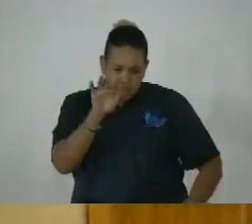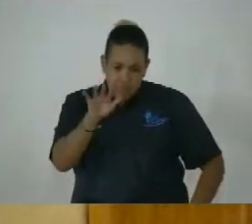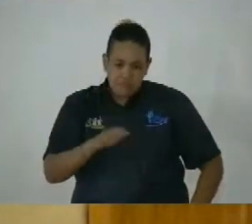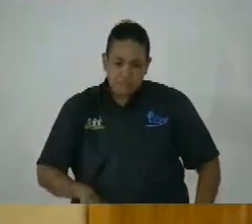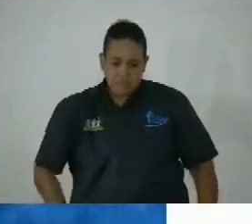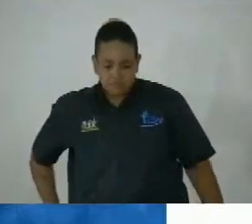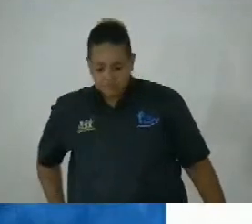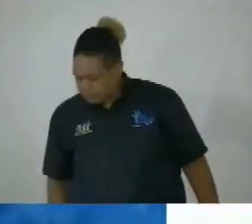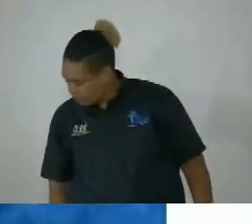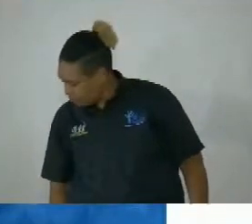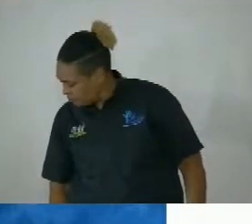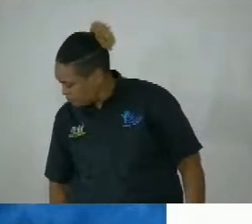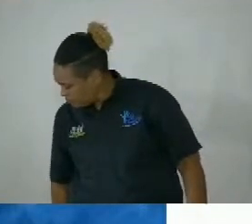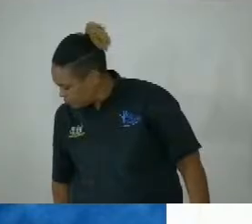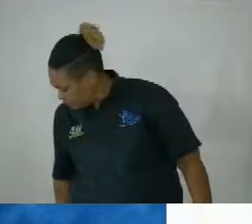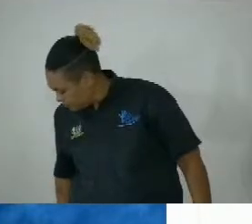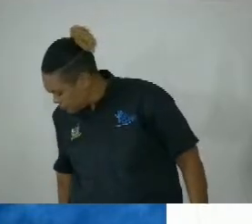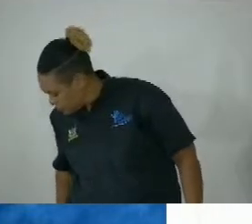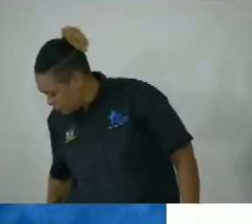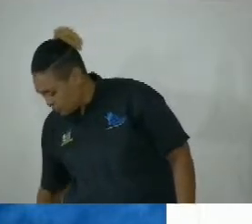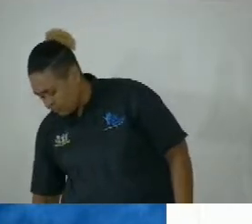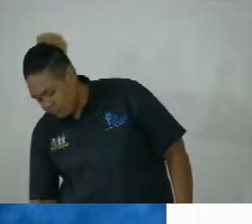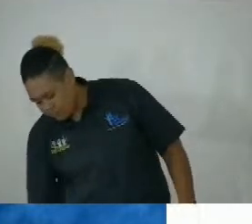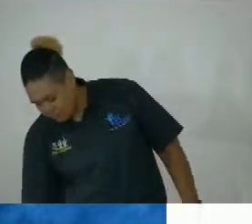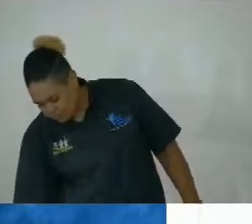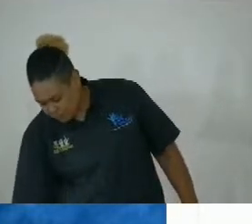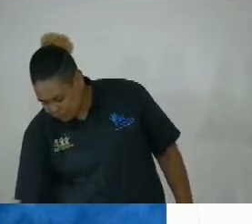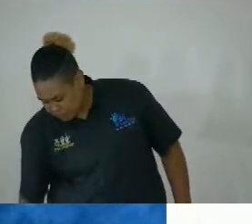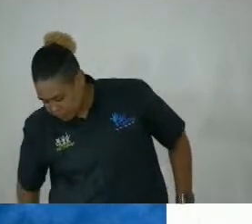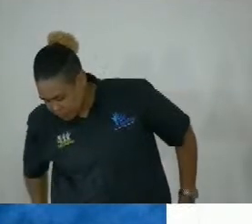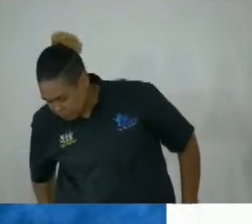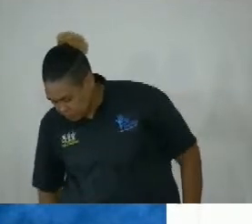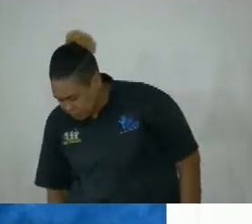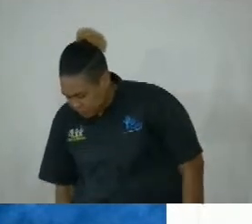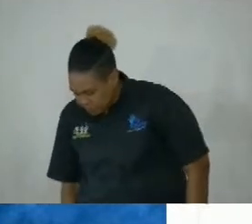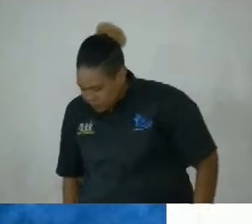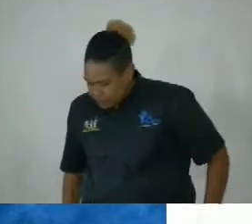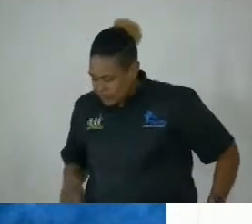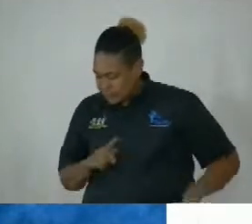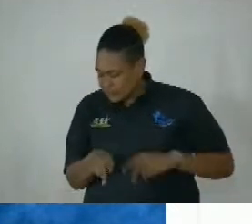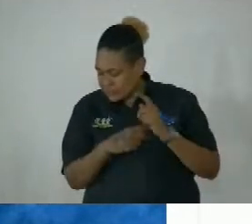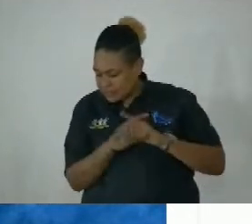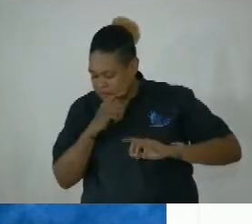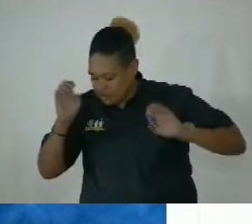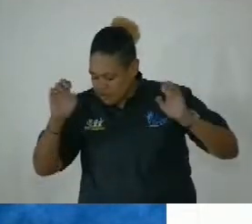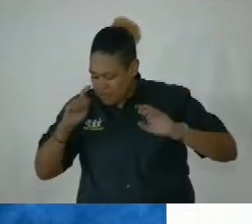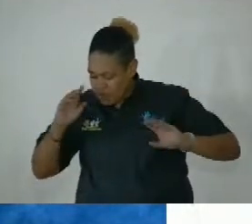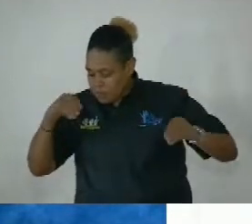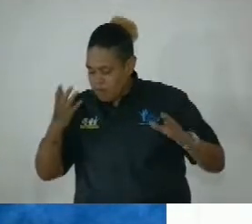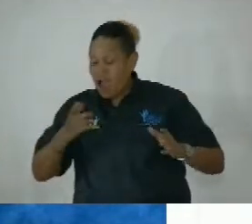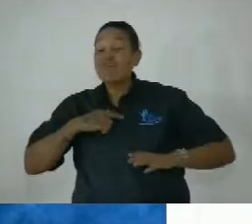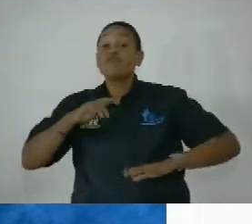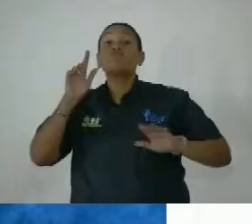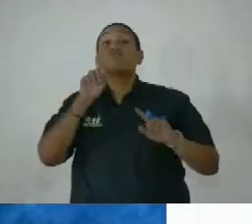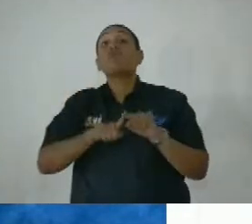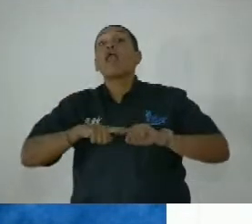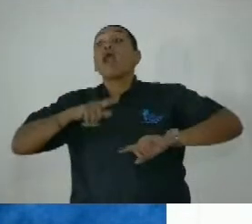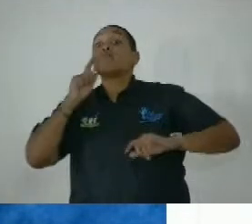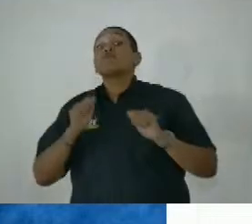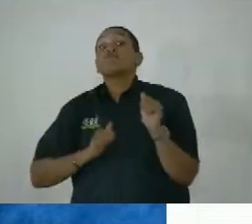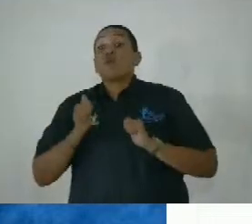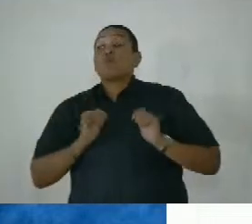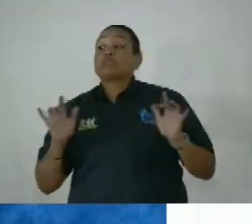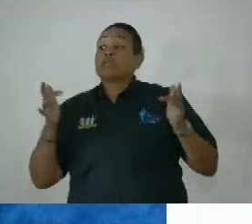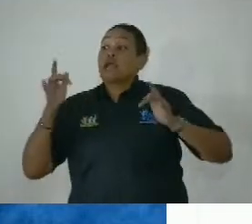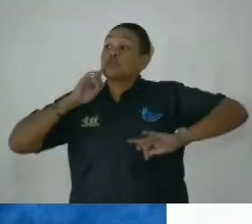In these types of evaluation, Madam Speaker, that provide us with reliable and robust causal evidence that